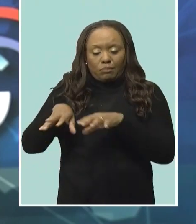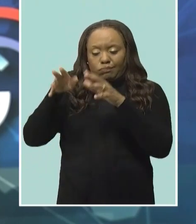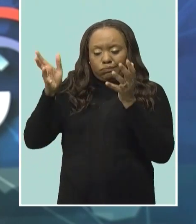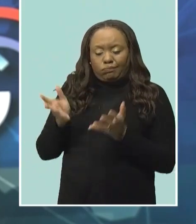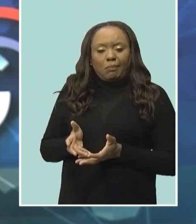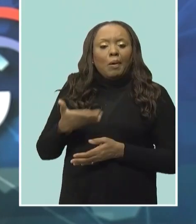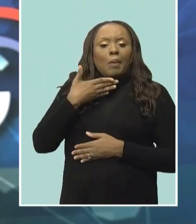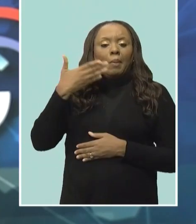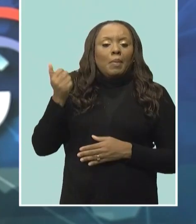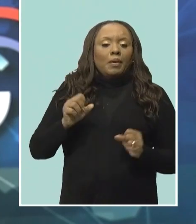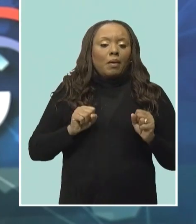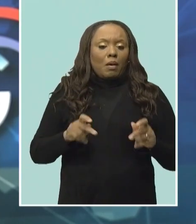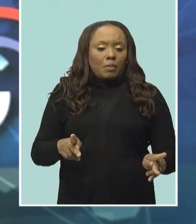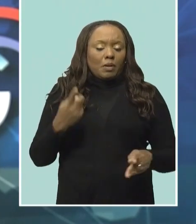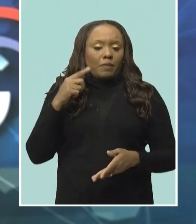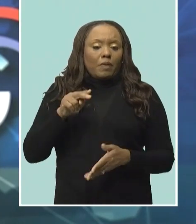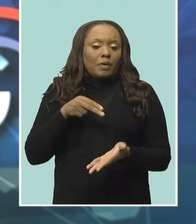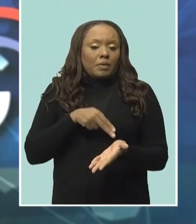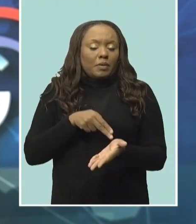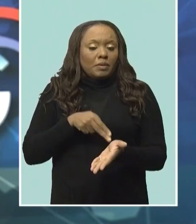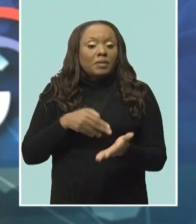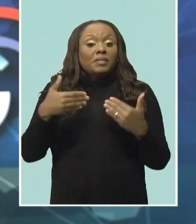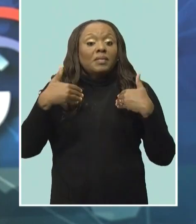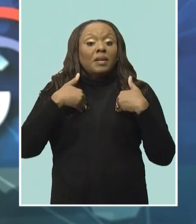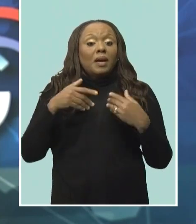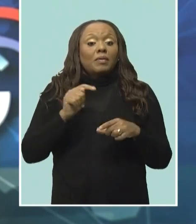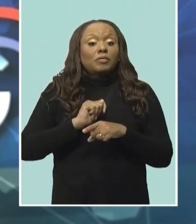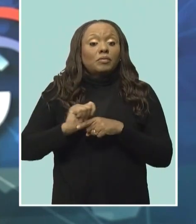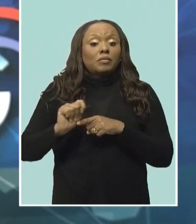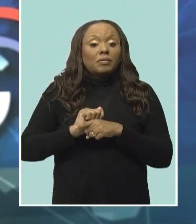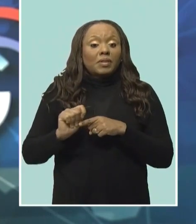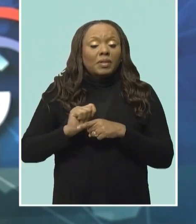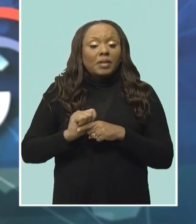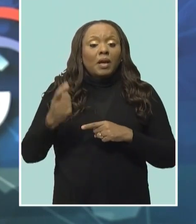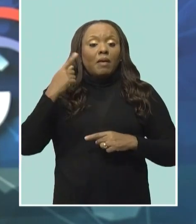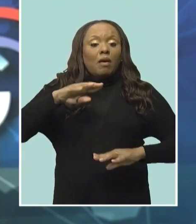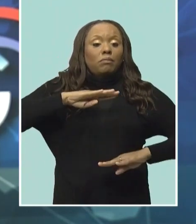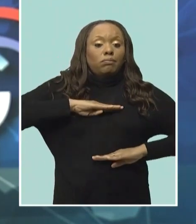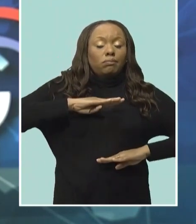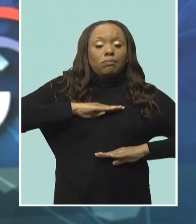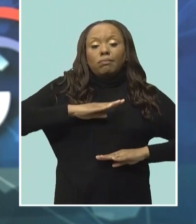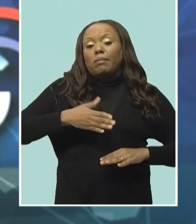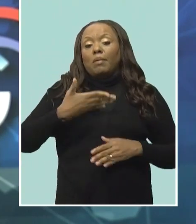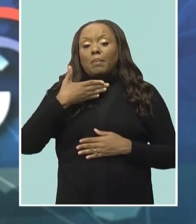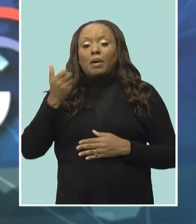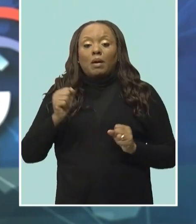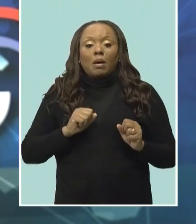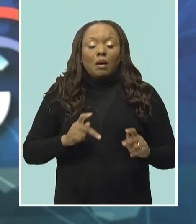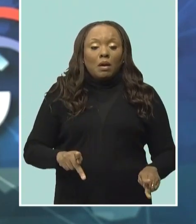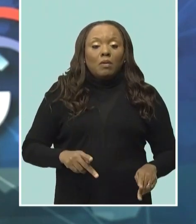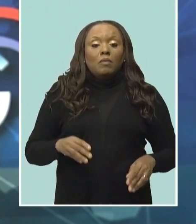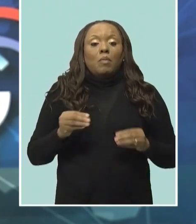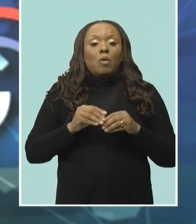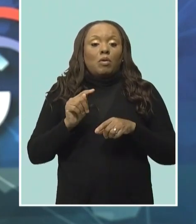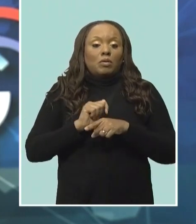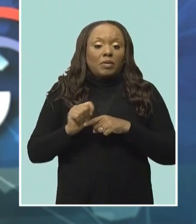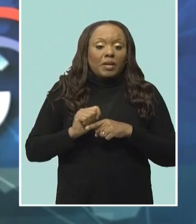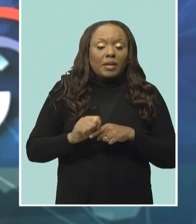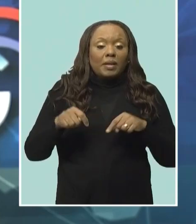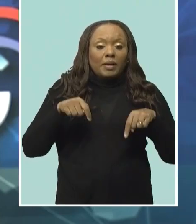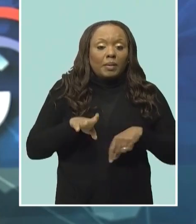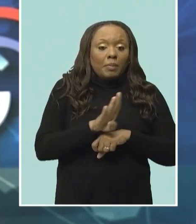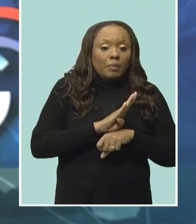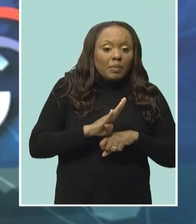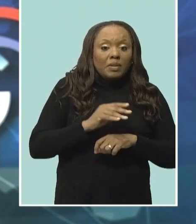Dr. Walcott says this is the beginning of an overall plan to offer better opportunities for nurses to be trained in specialty areas